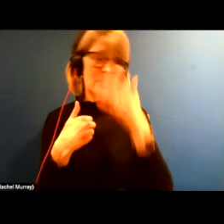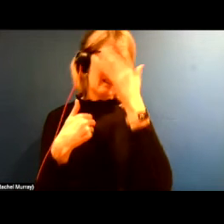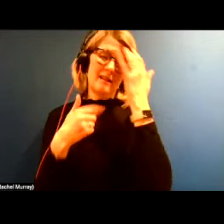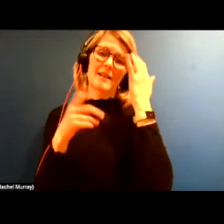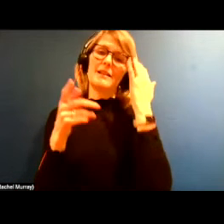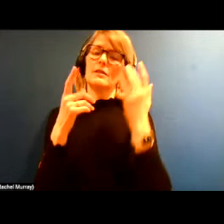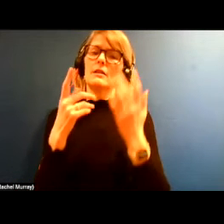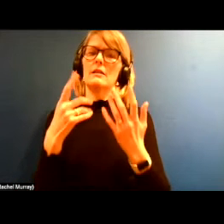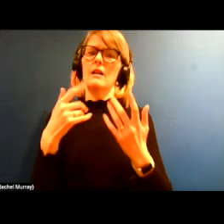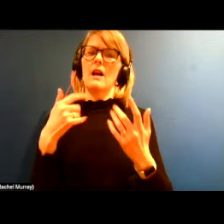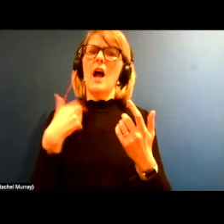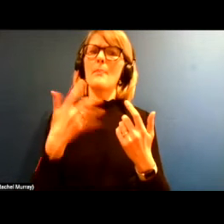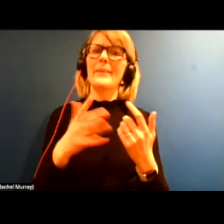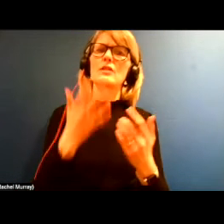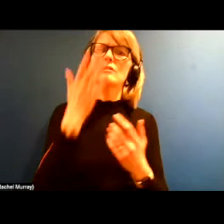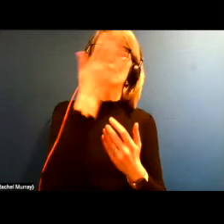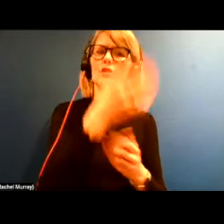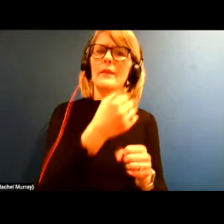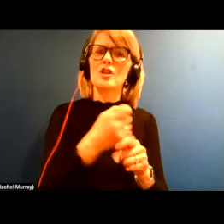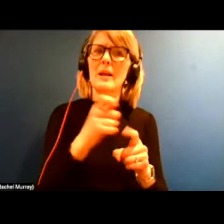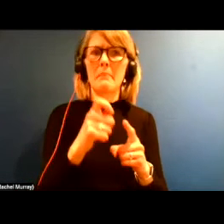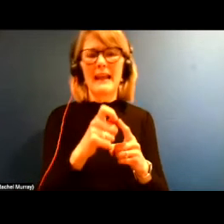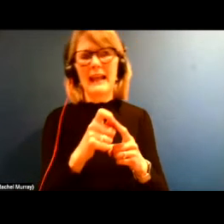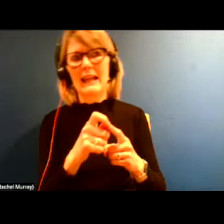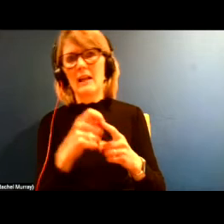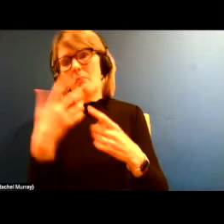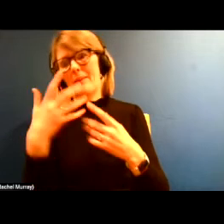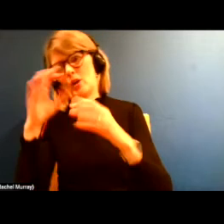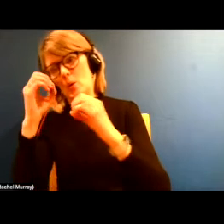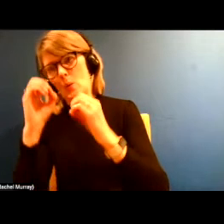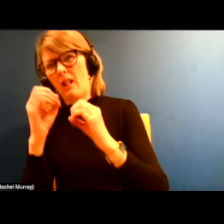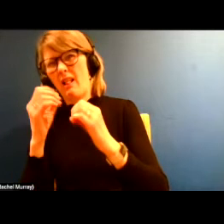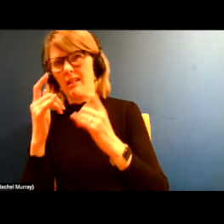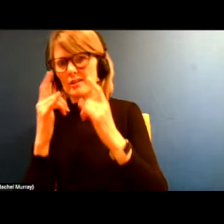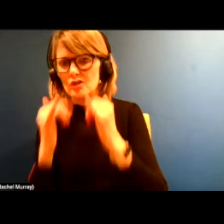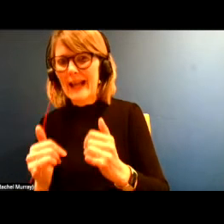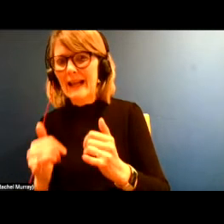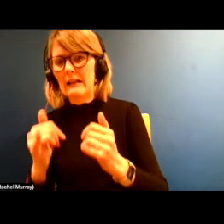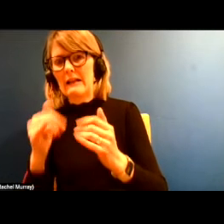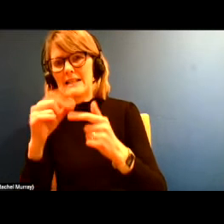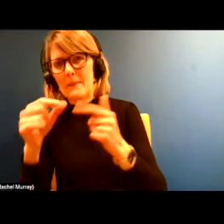do. Not only was I autistic, but I wasn't the most mild version either.